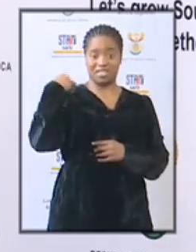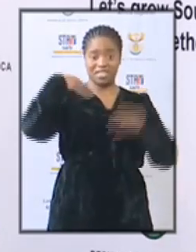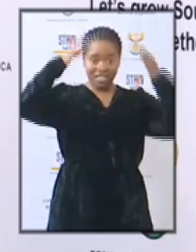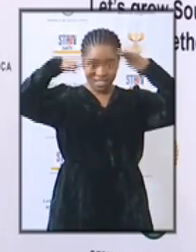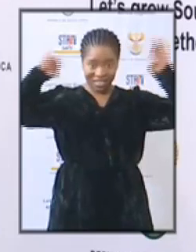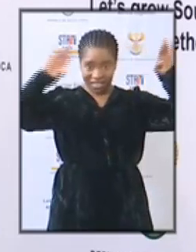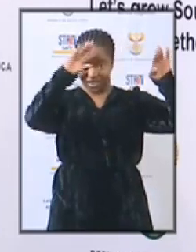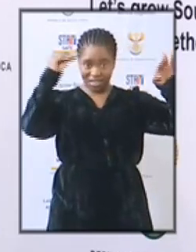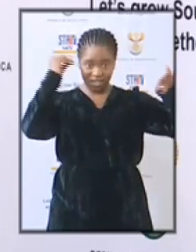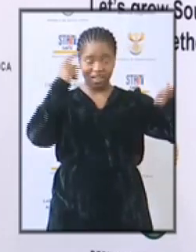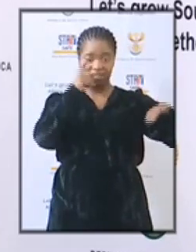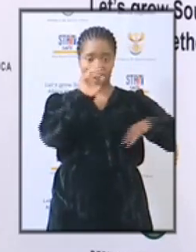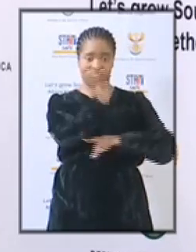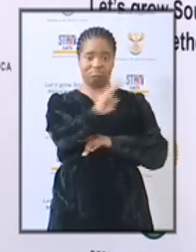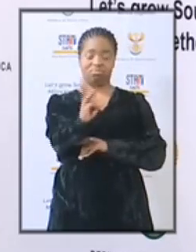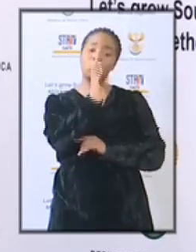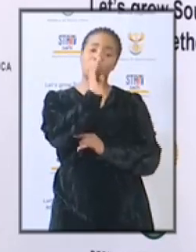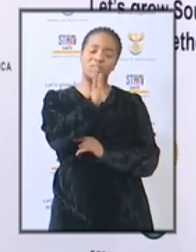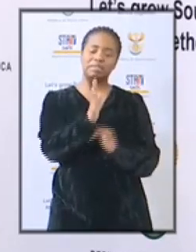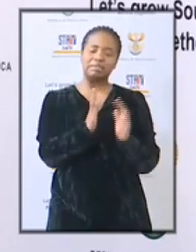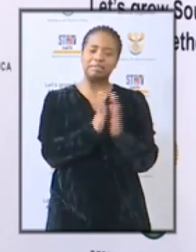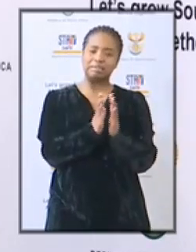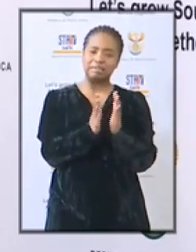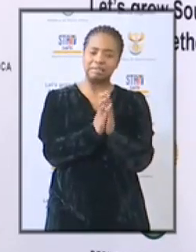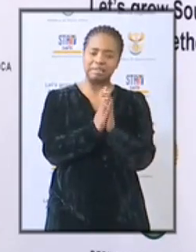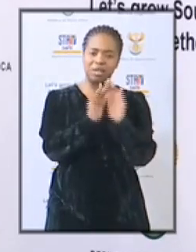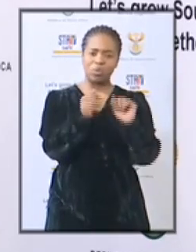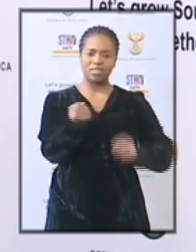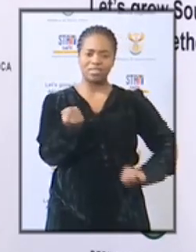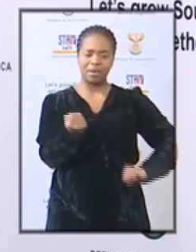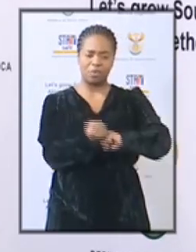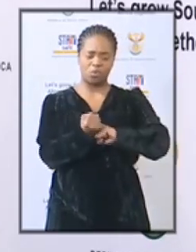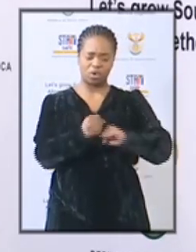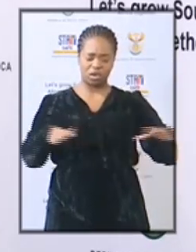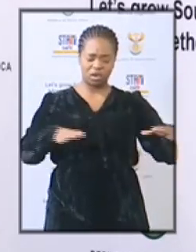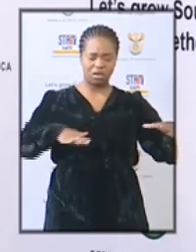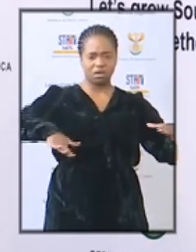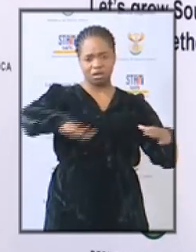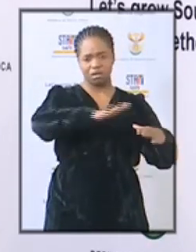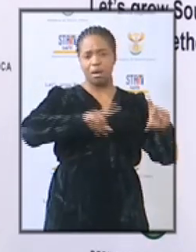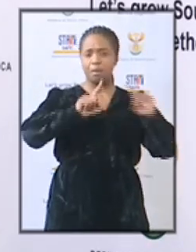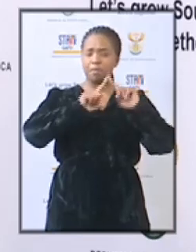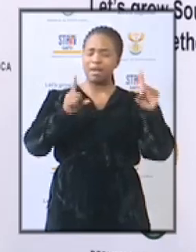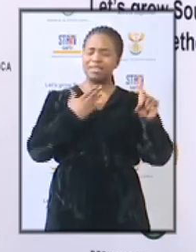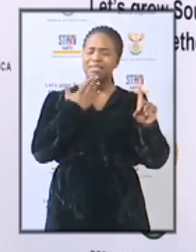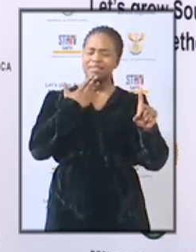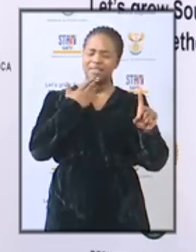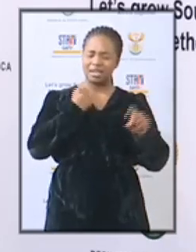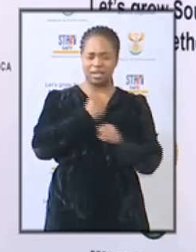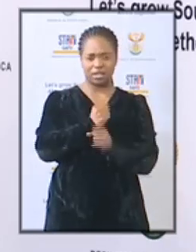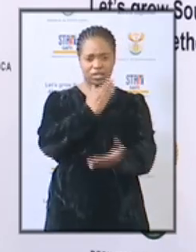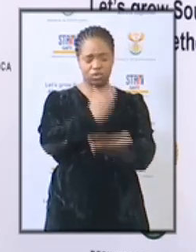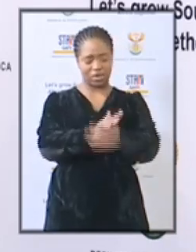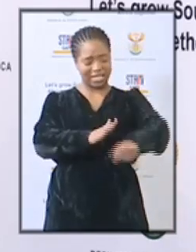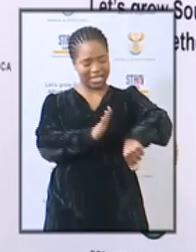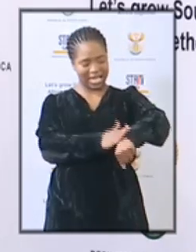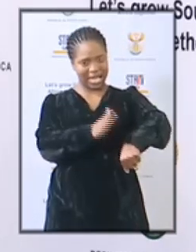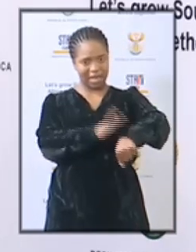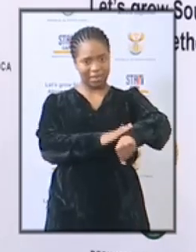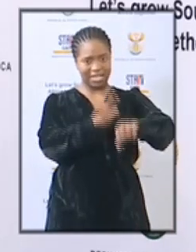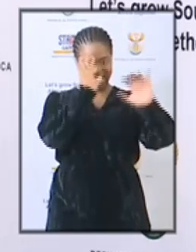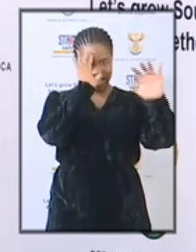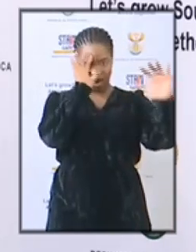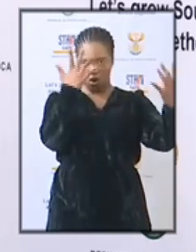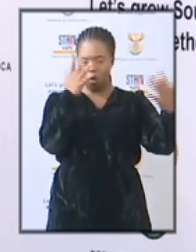streets waiting for you. So we want to appeal, as you support the sector, please ensure that the curfew time